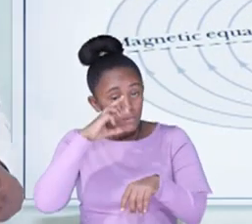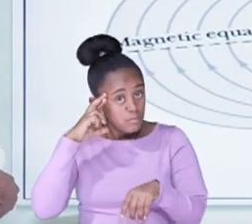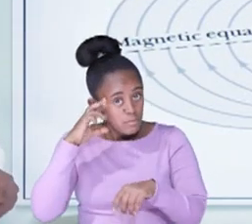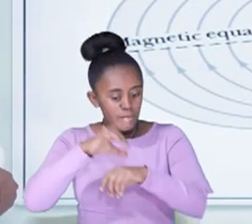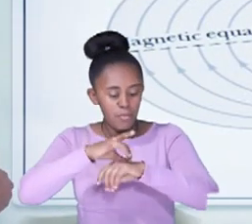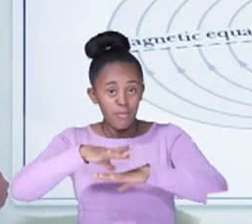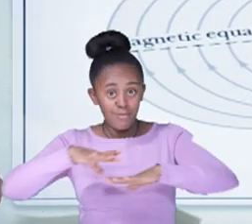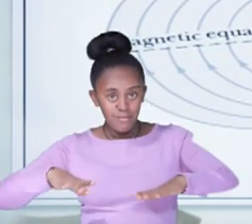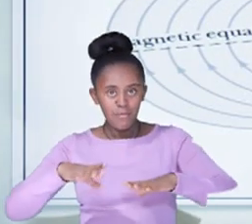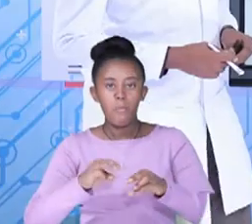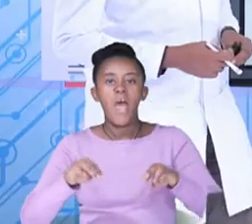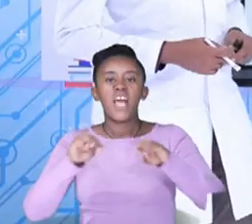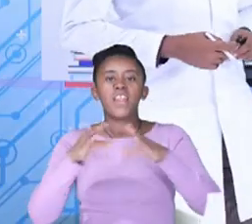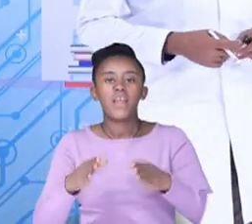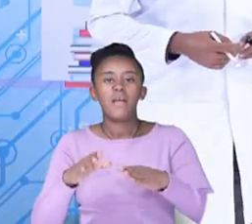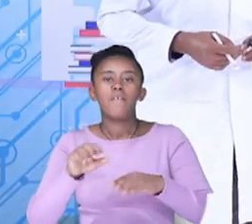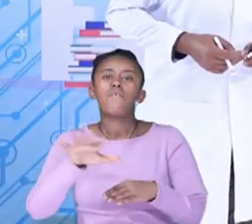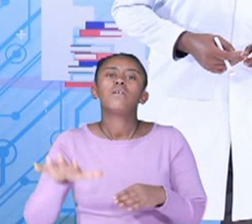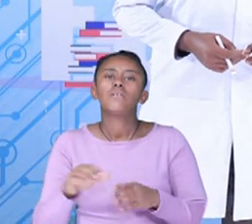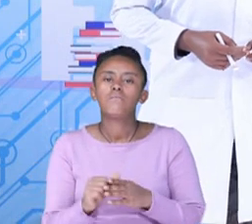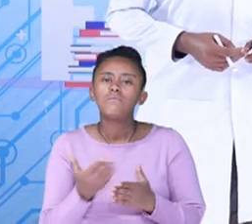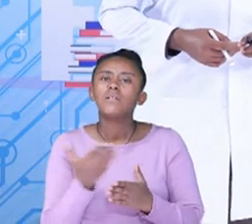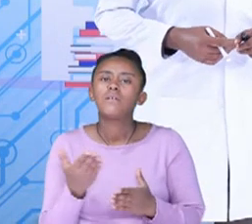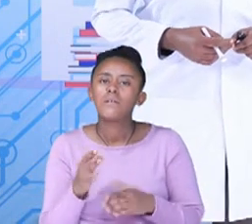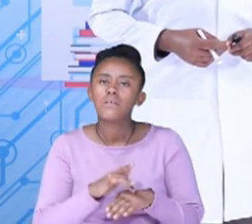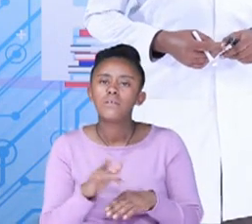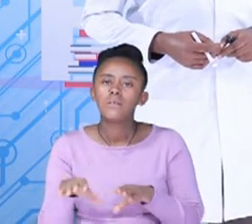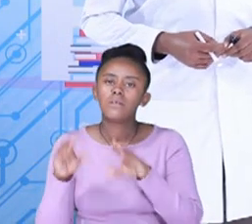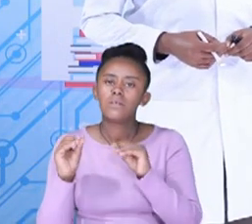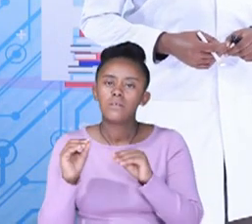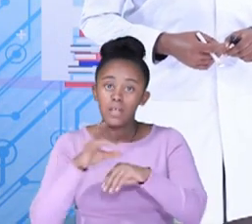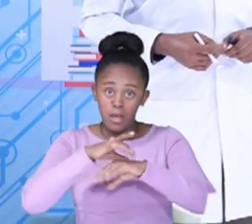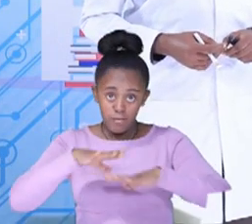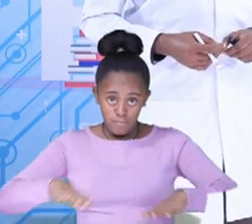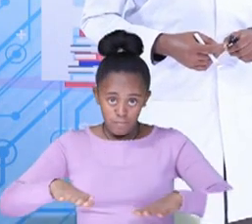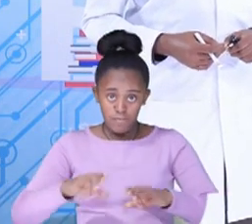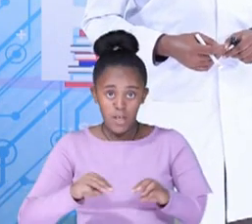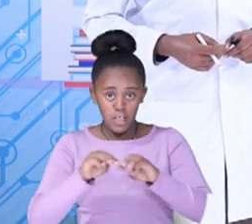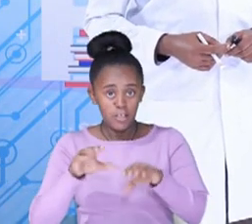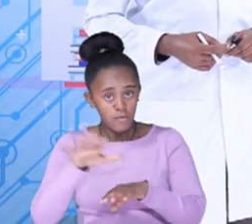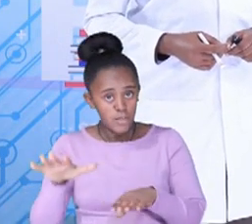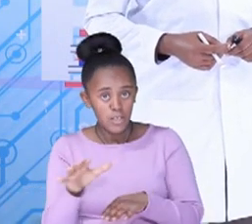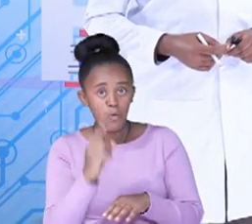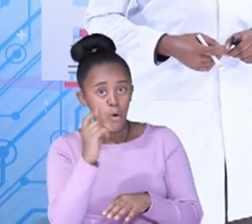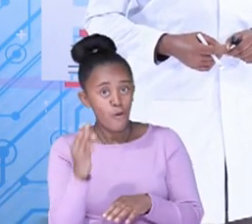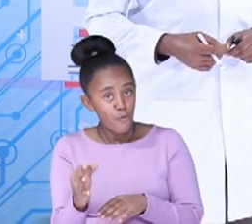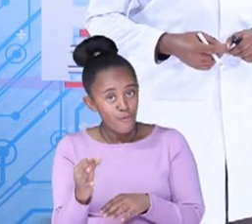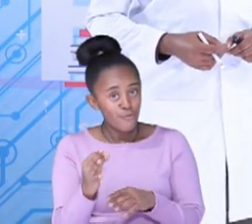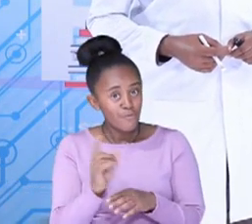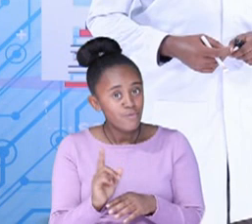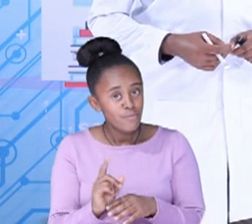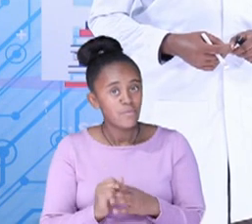Earth's magnetic field. By the way, students, this Earth's magnetic field is one of